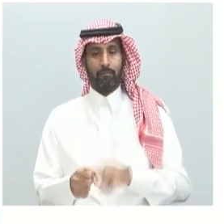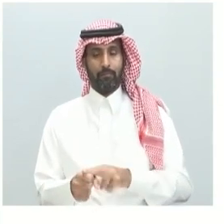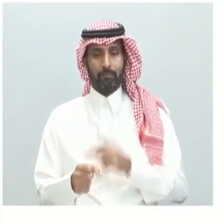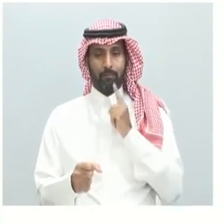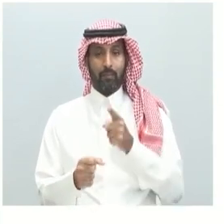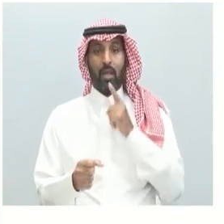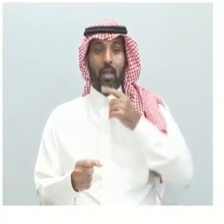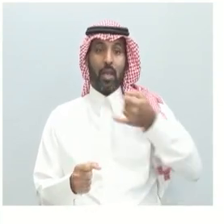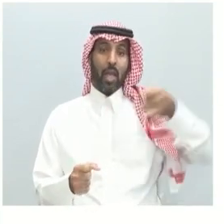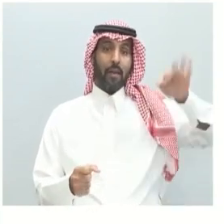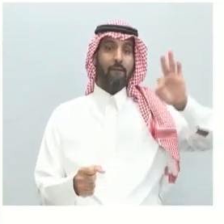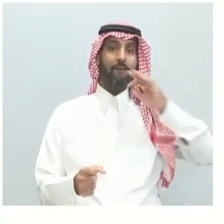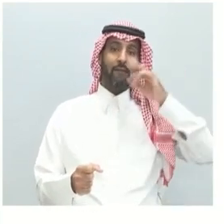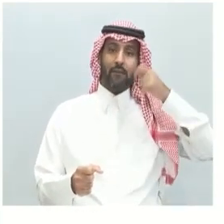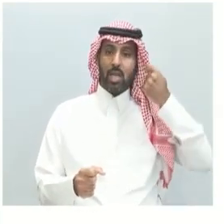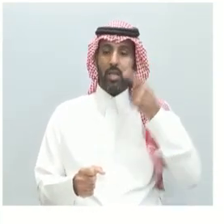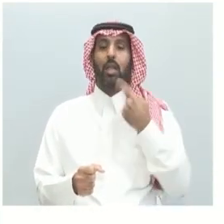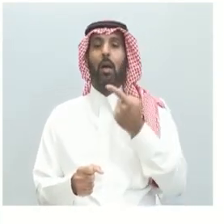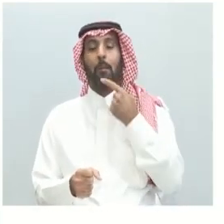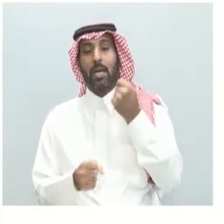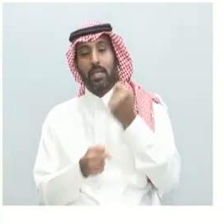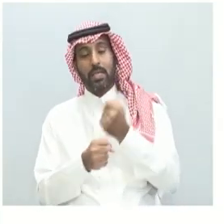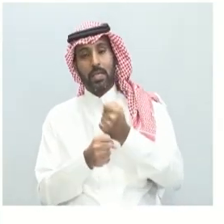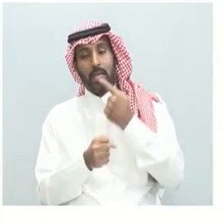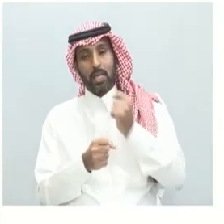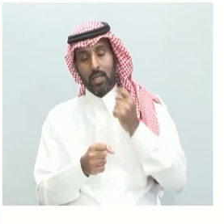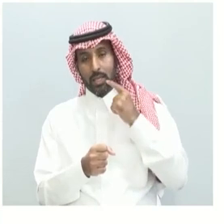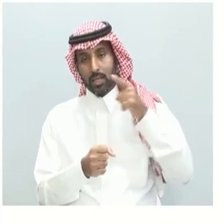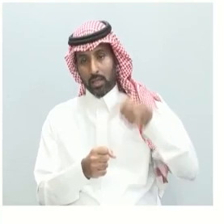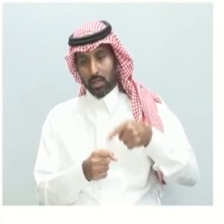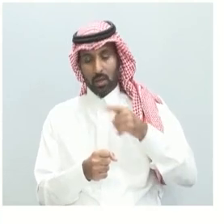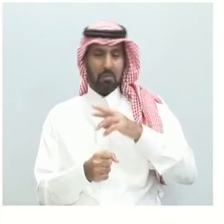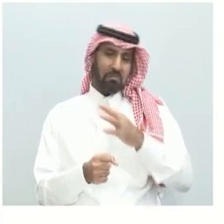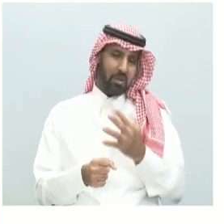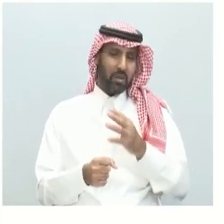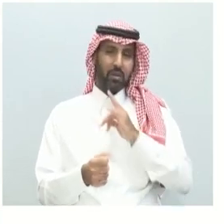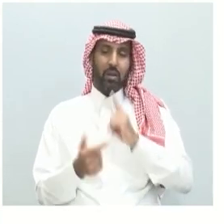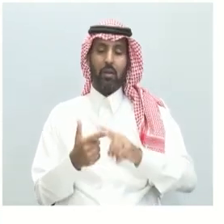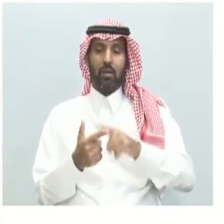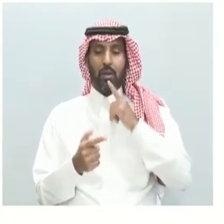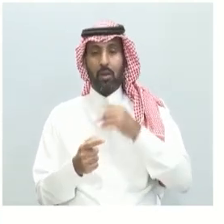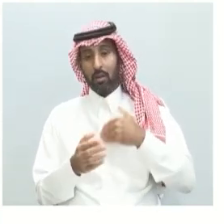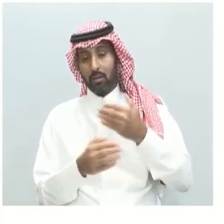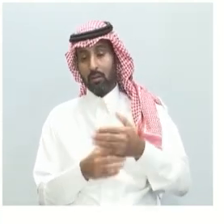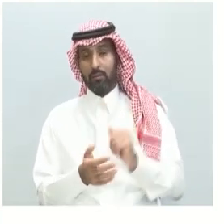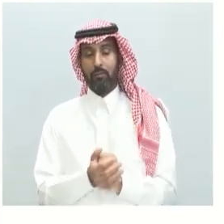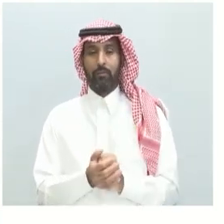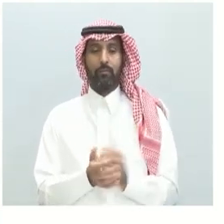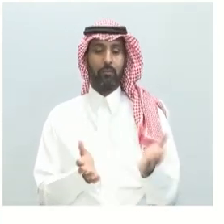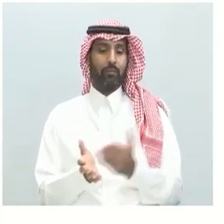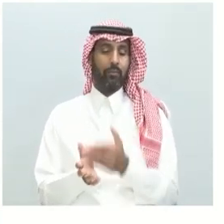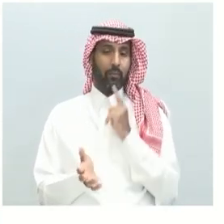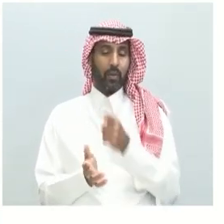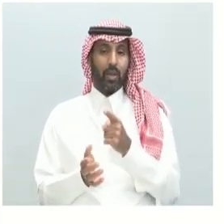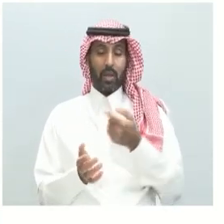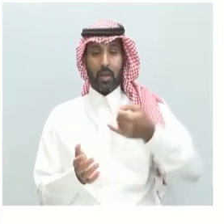we use if to talk about present facts, if means whenever. When we talk about present facts, if means whenever. When